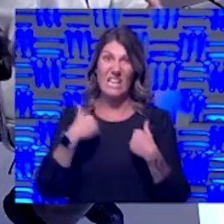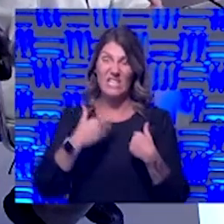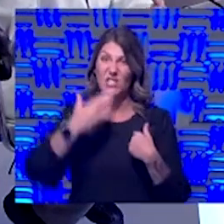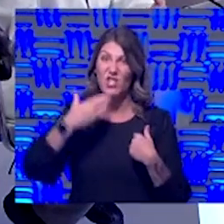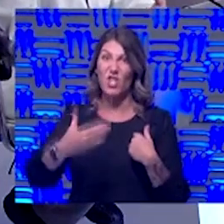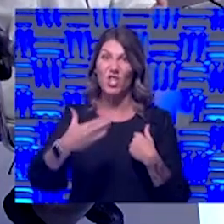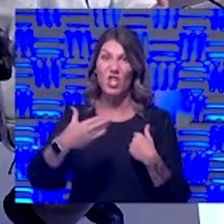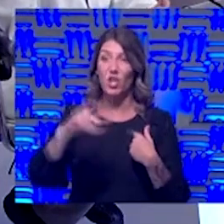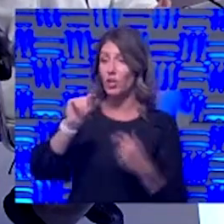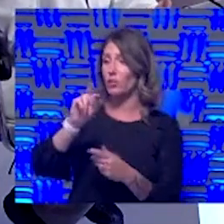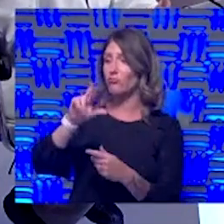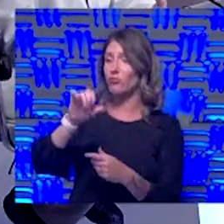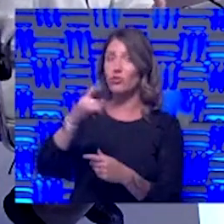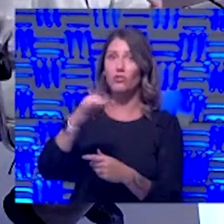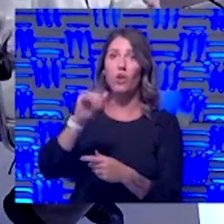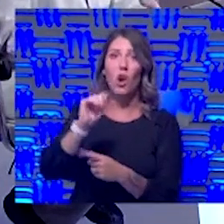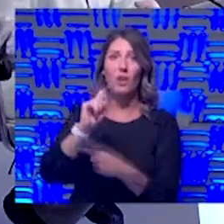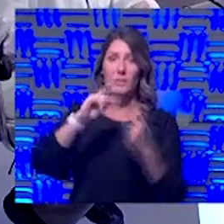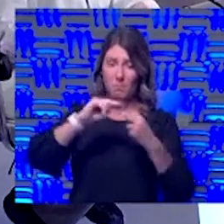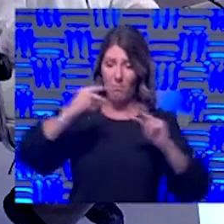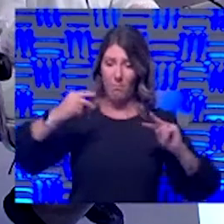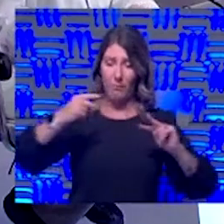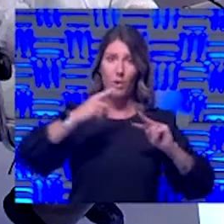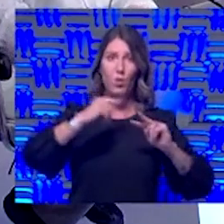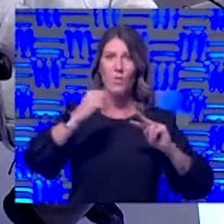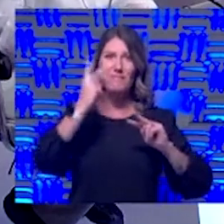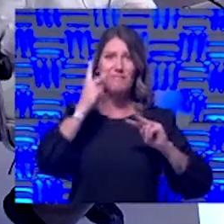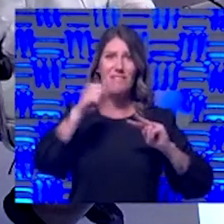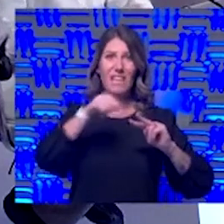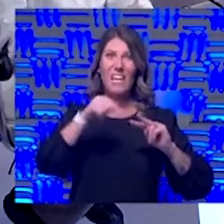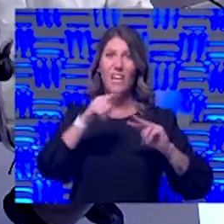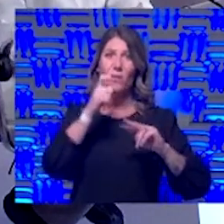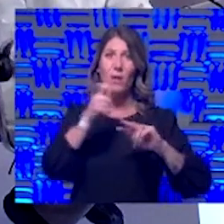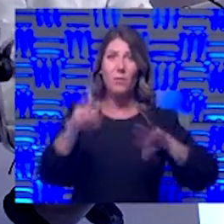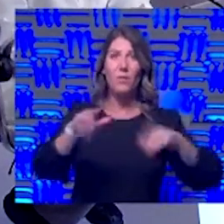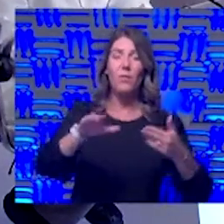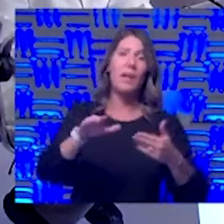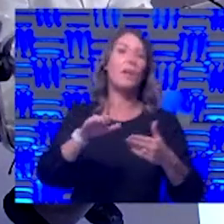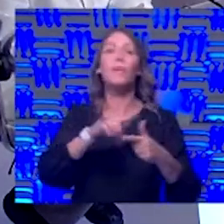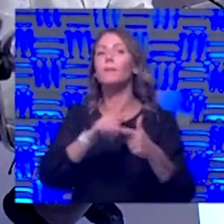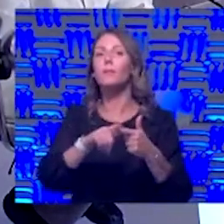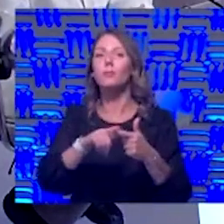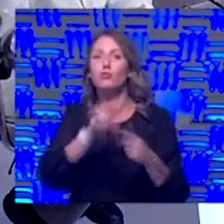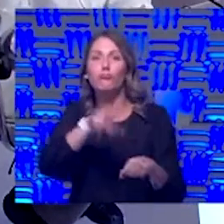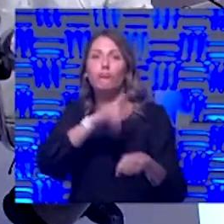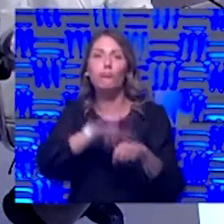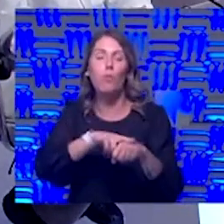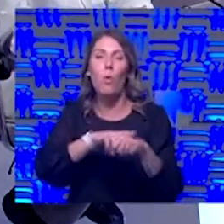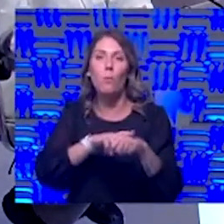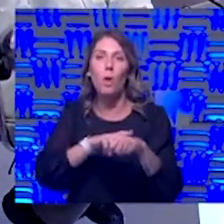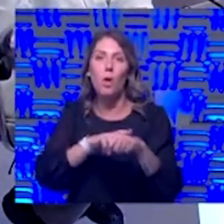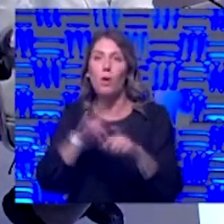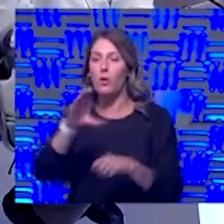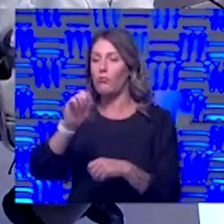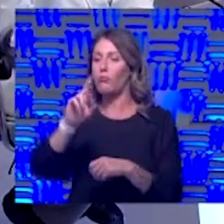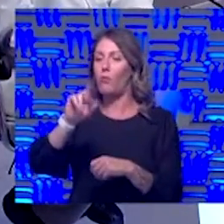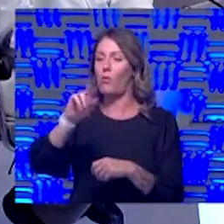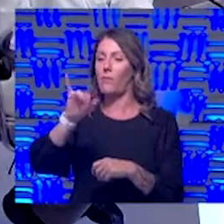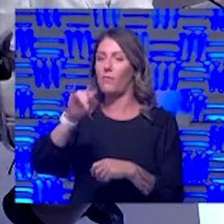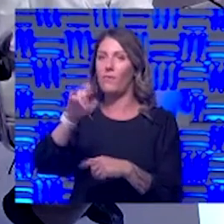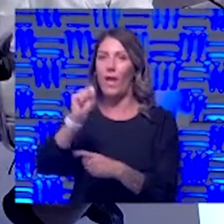to disappear from the virus, it wouldn't be so fatal then. Okay, who cares? Right. Then it's just a regular coronavirus. It's those targets that folks are